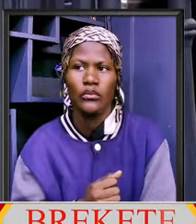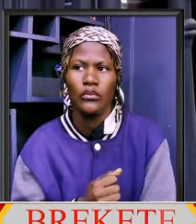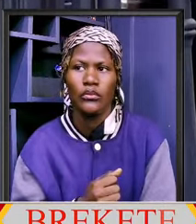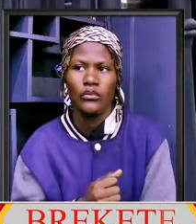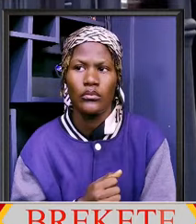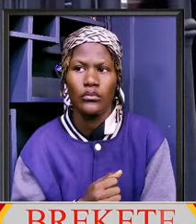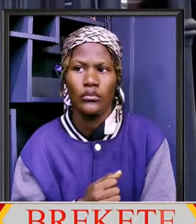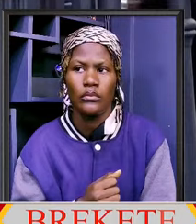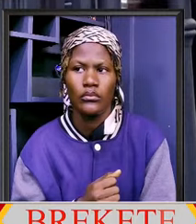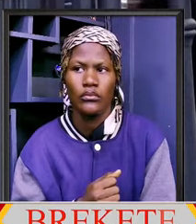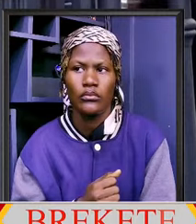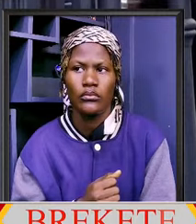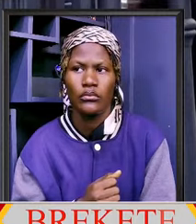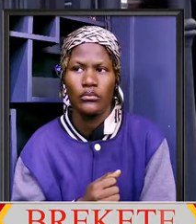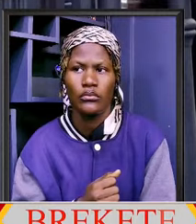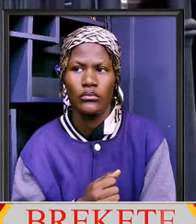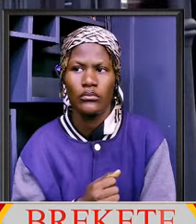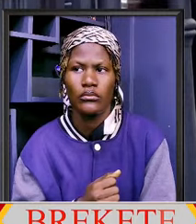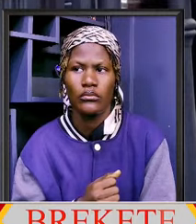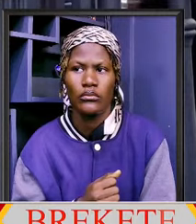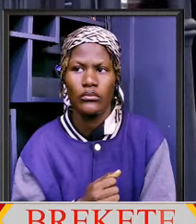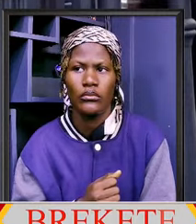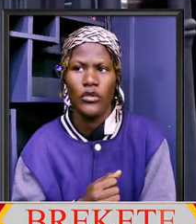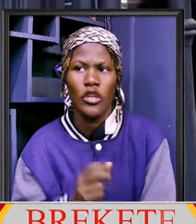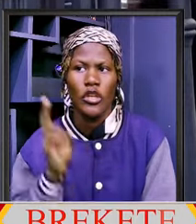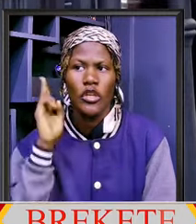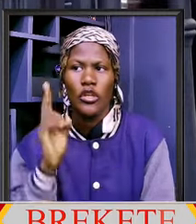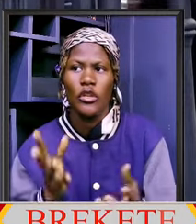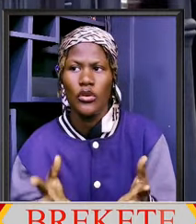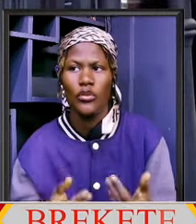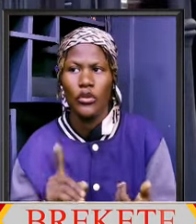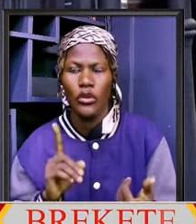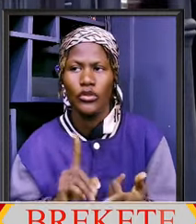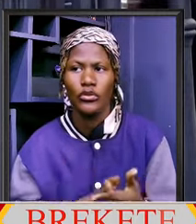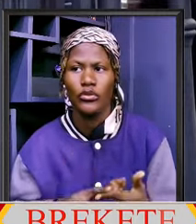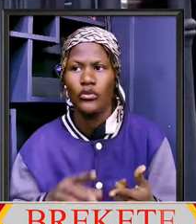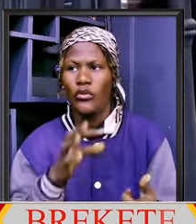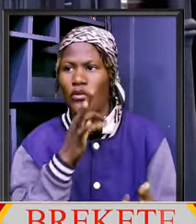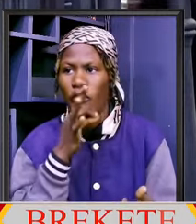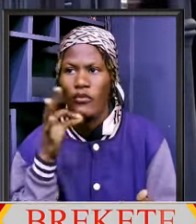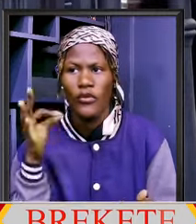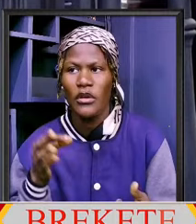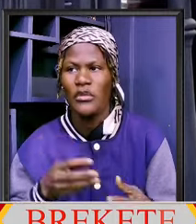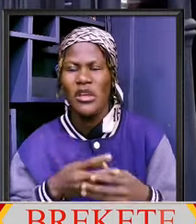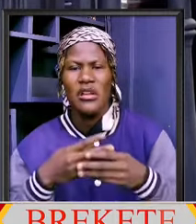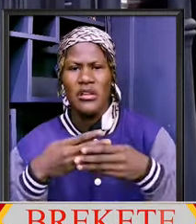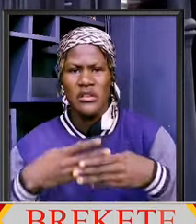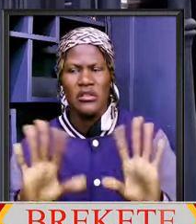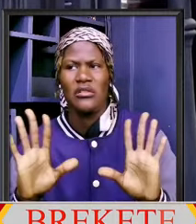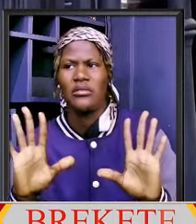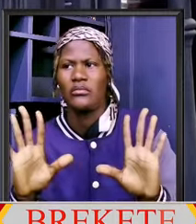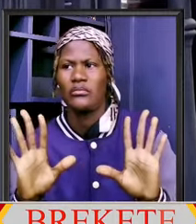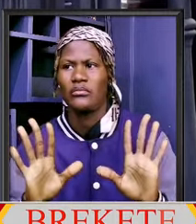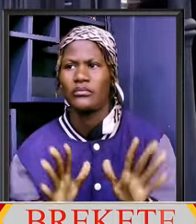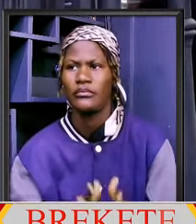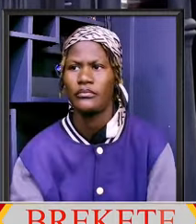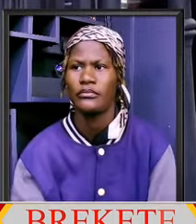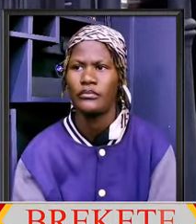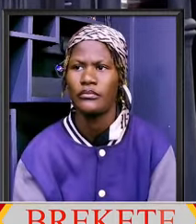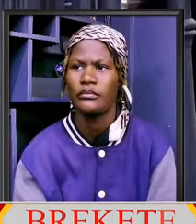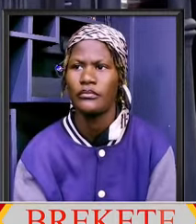stop and walk for Soka. No work. He want to farm, he drives them. Mama? He collect the whole hole, hand hole.